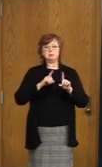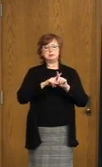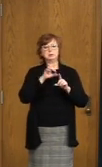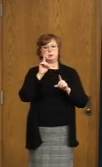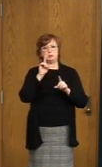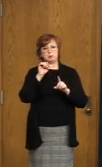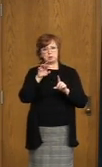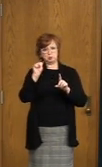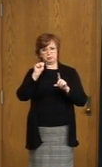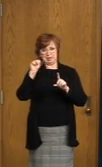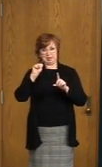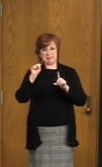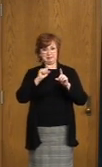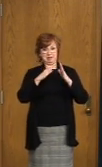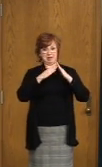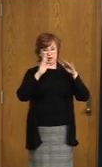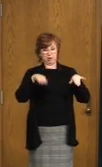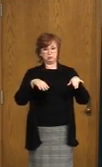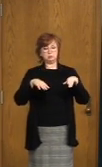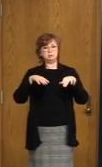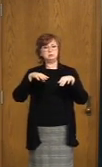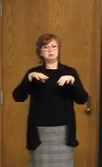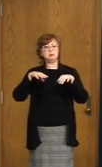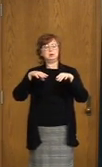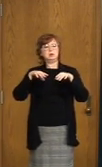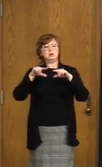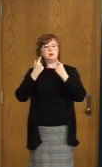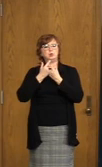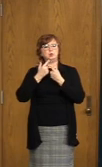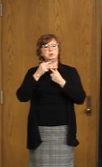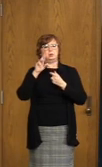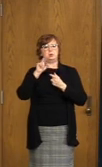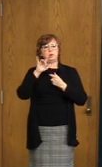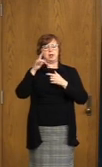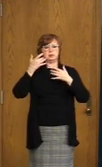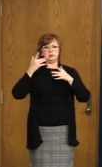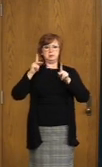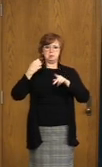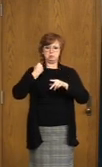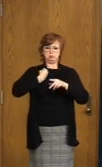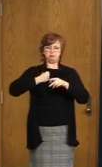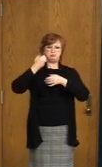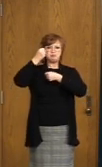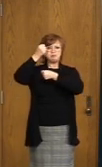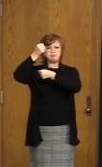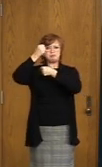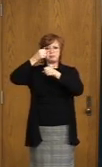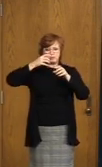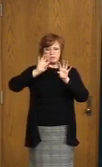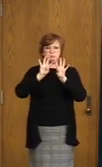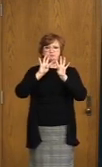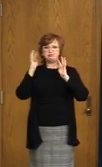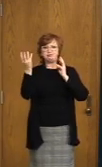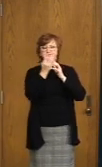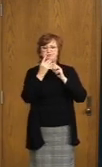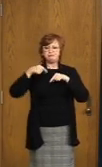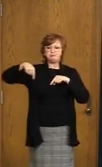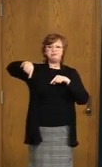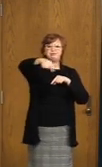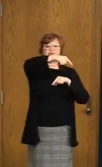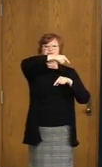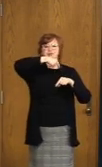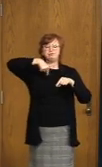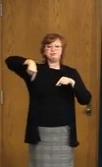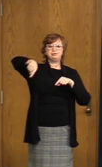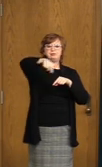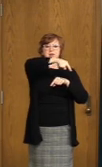of Dr. Shahab's house, Mr. Premier, is there a need to more clearly state to the public that